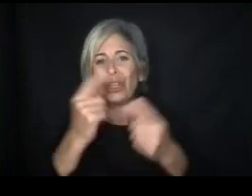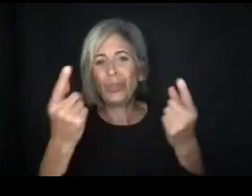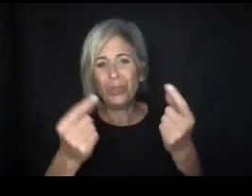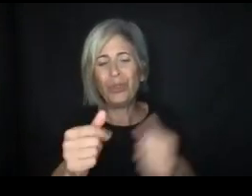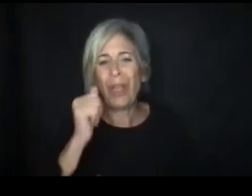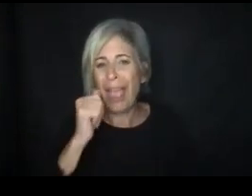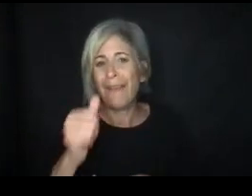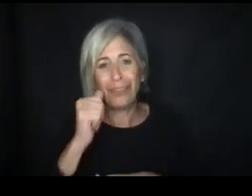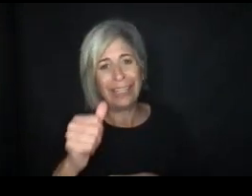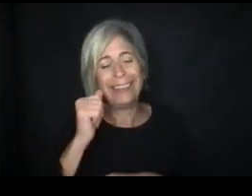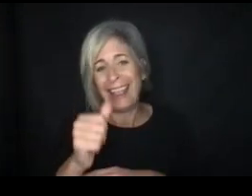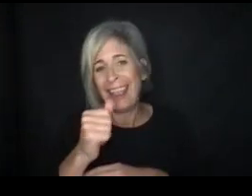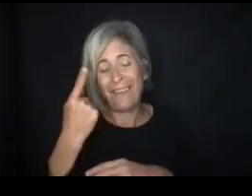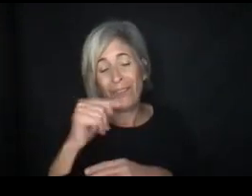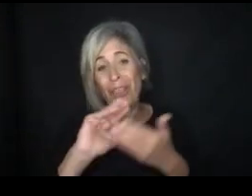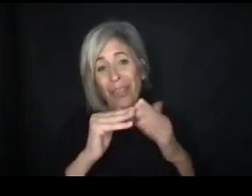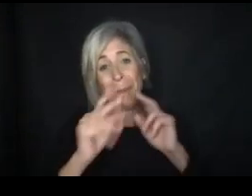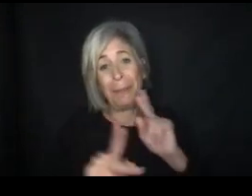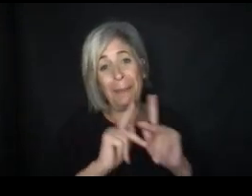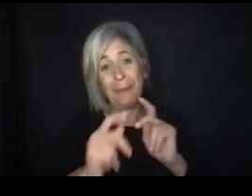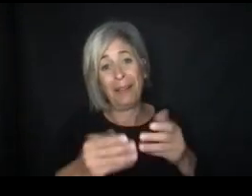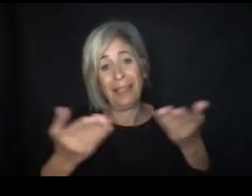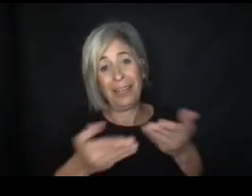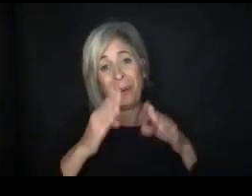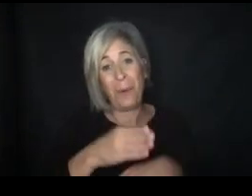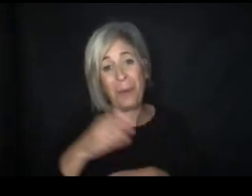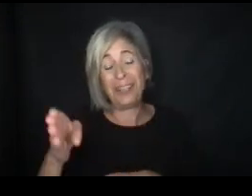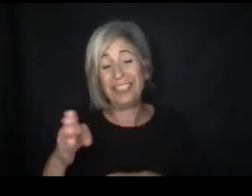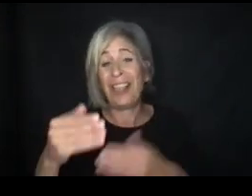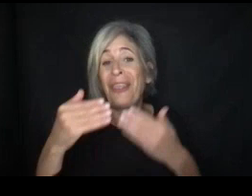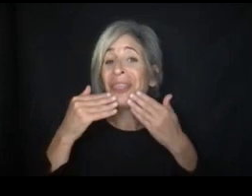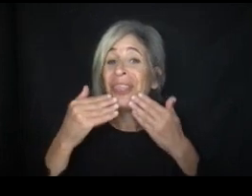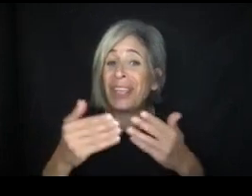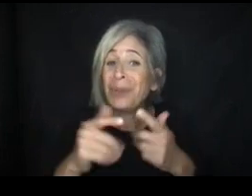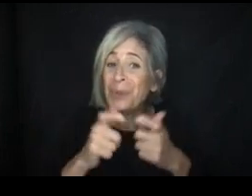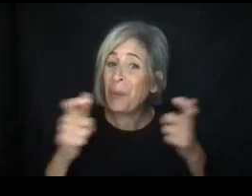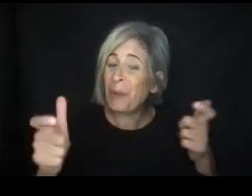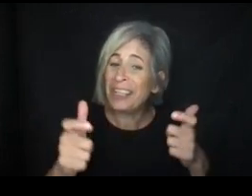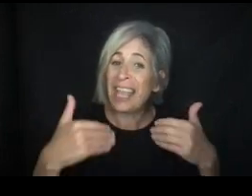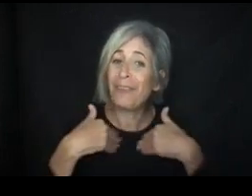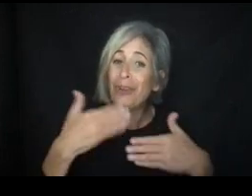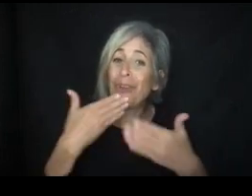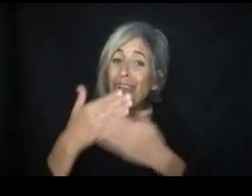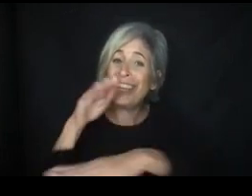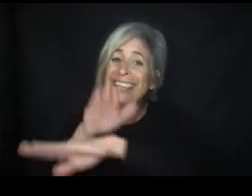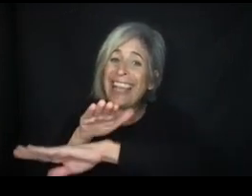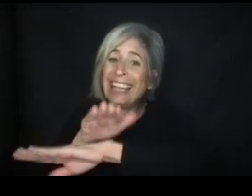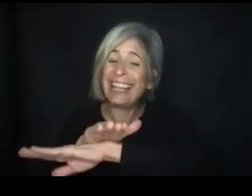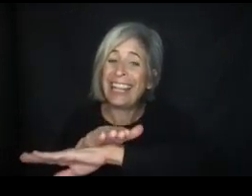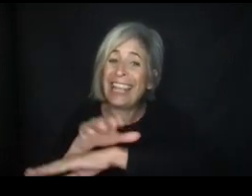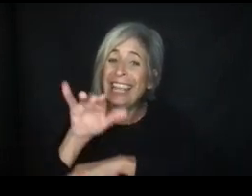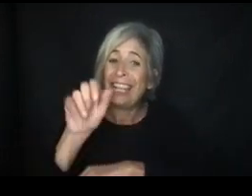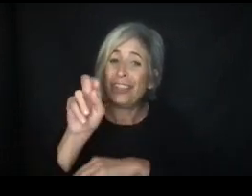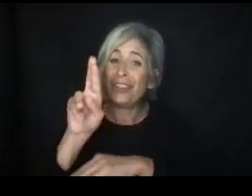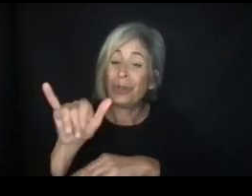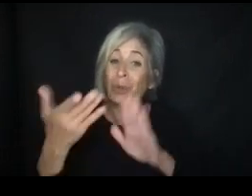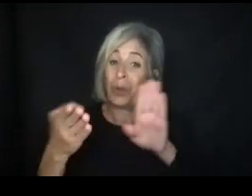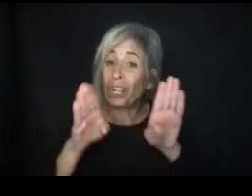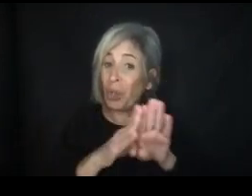single day for the citizens of Boynton Beach. So thank you very much. Have a good night. And I think you're going to close us out.